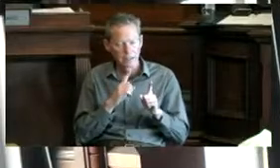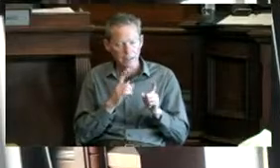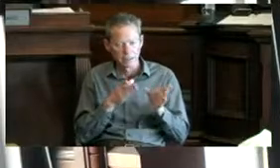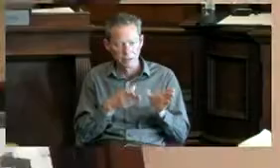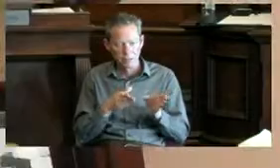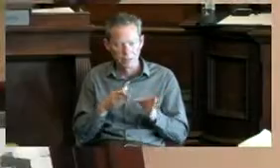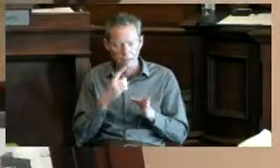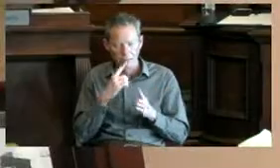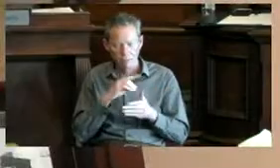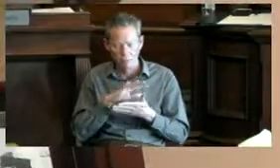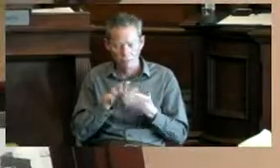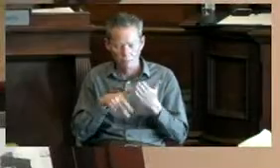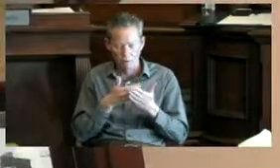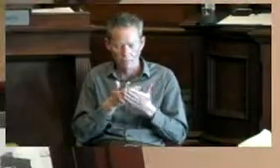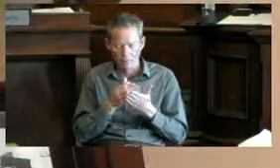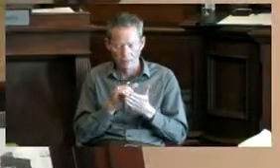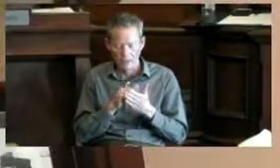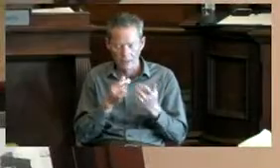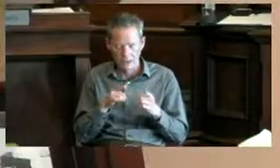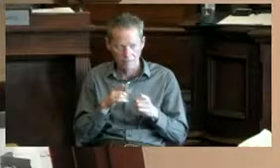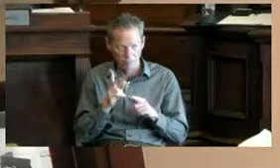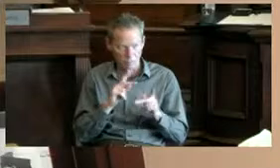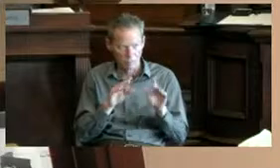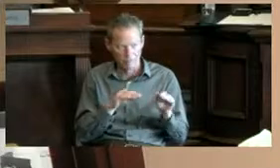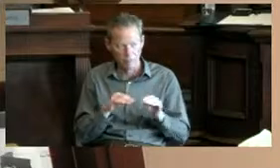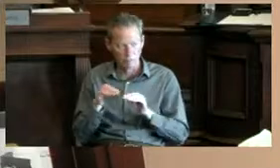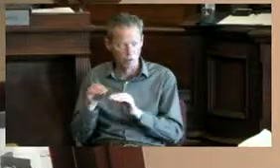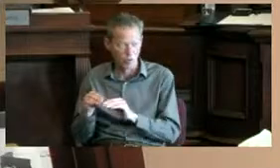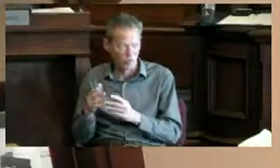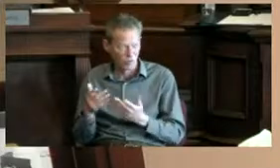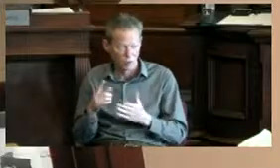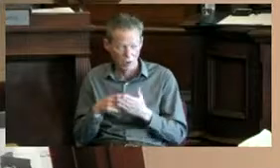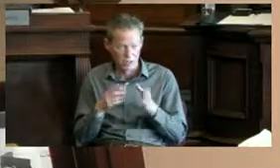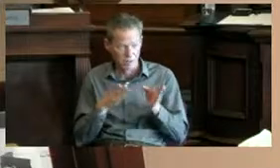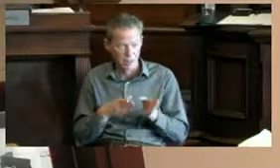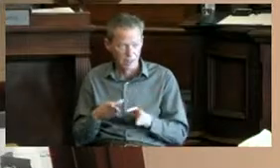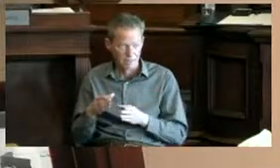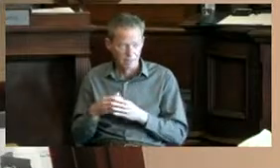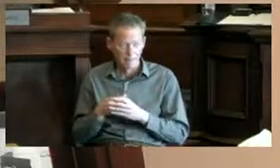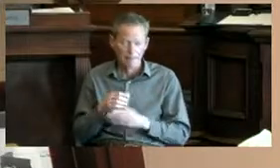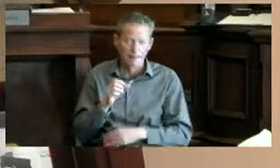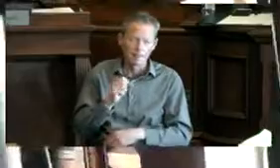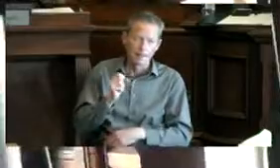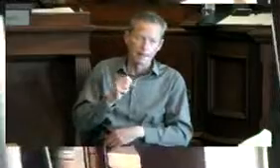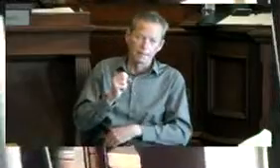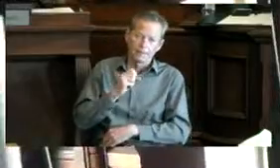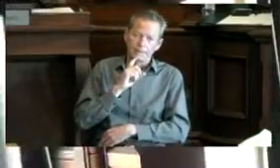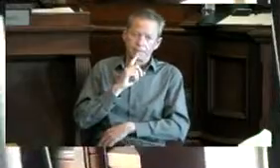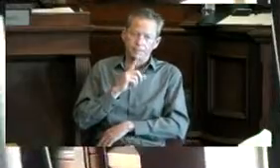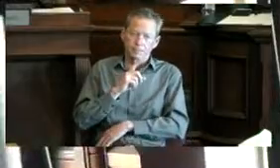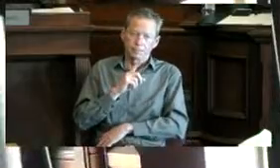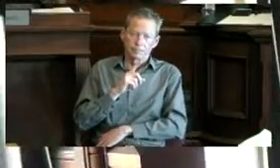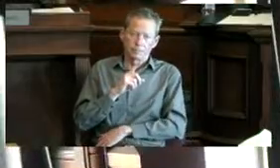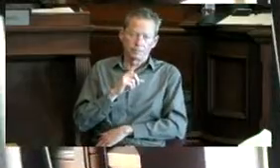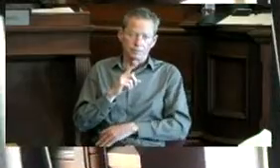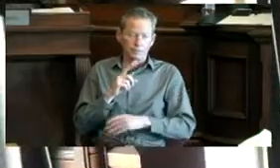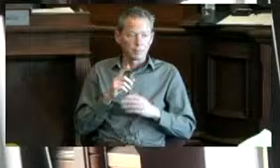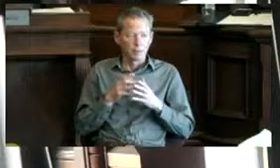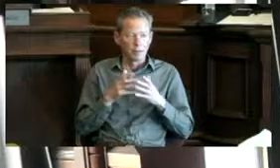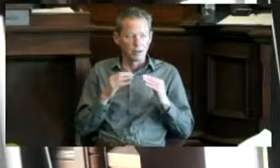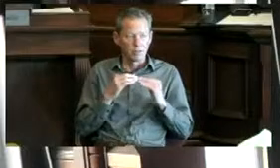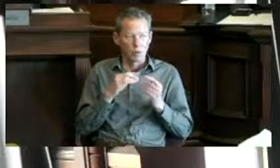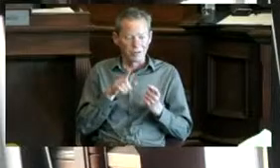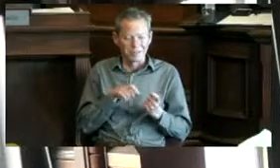plan for all of that? Will people have to be relocated? What is the plan? Yes, there is a much